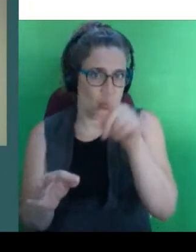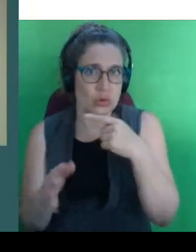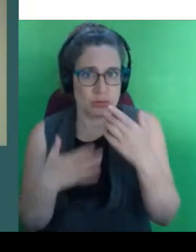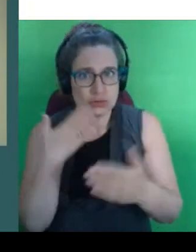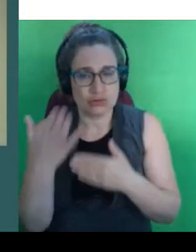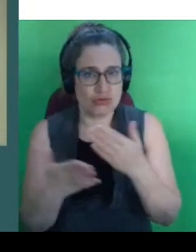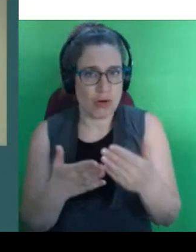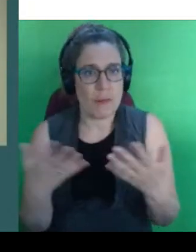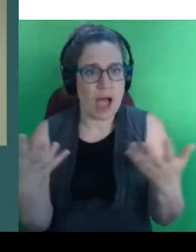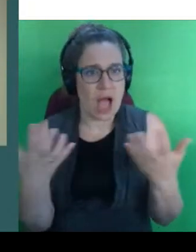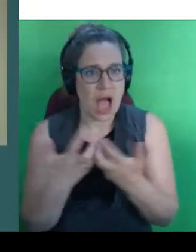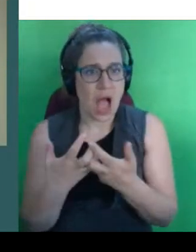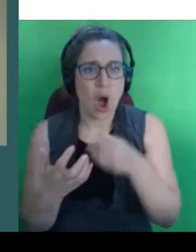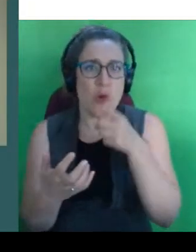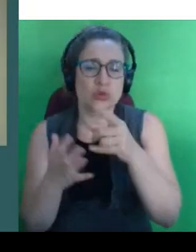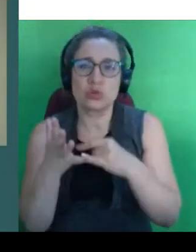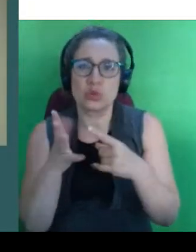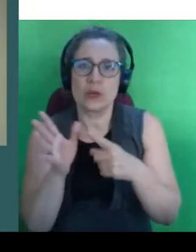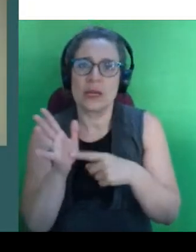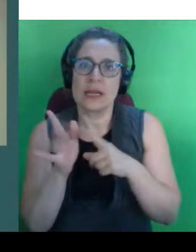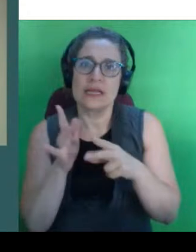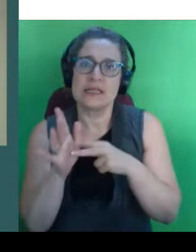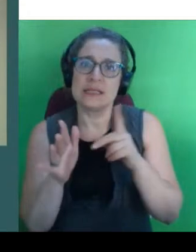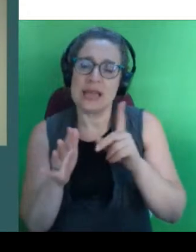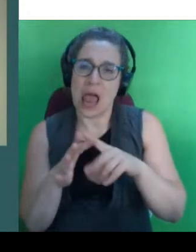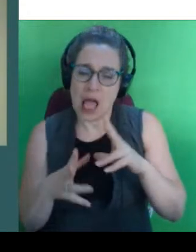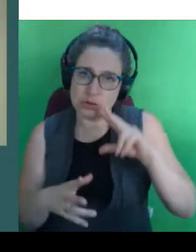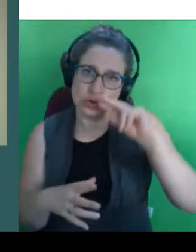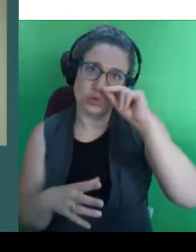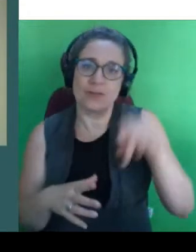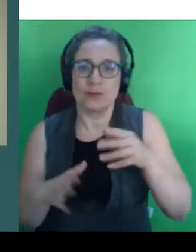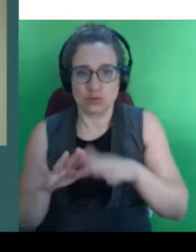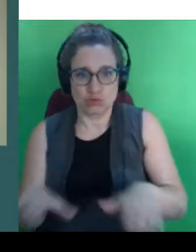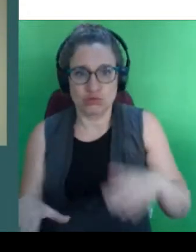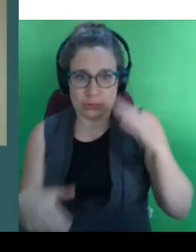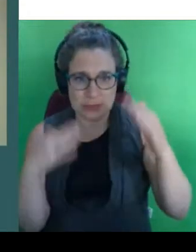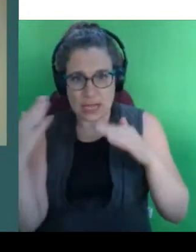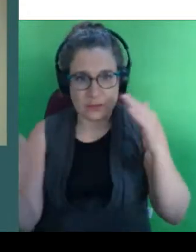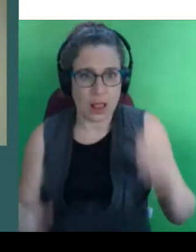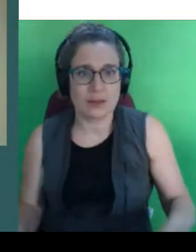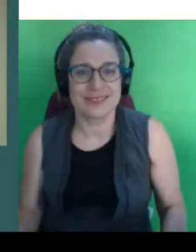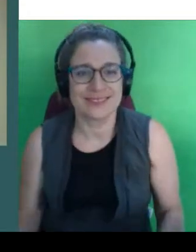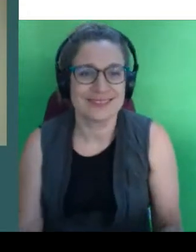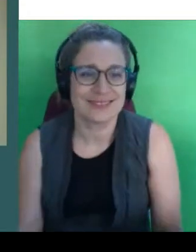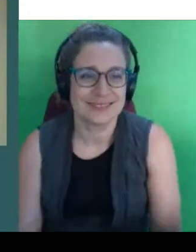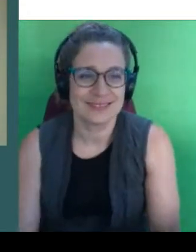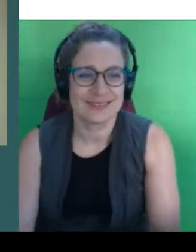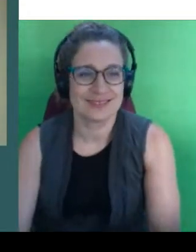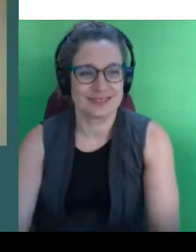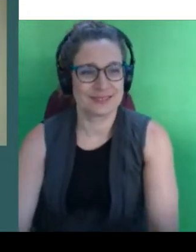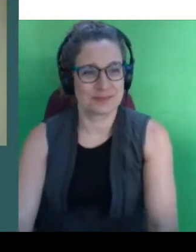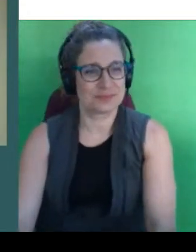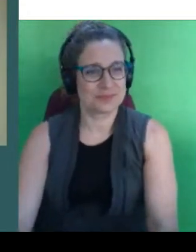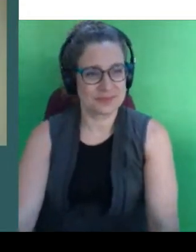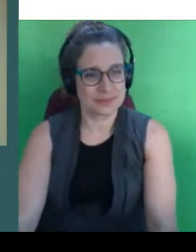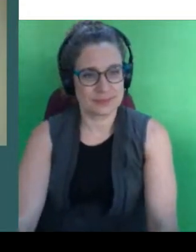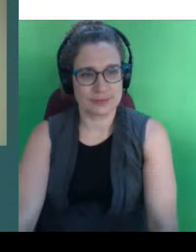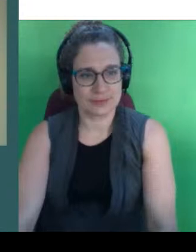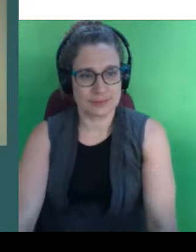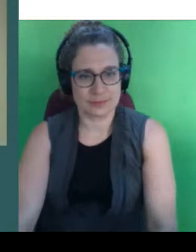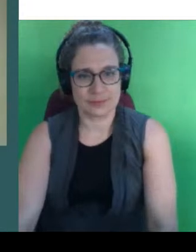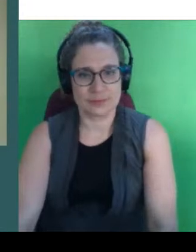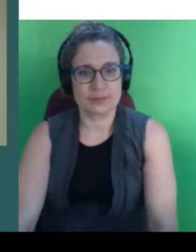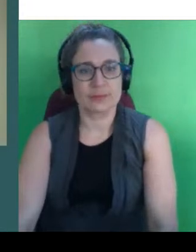saline douching for children and for adults, please? Yeah. And what I would